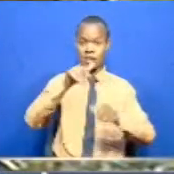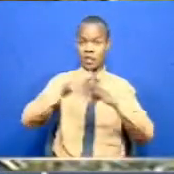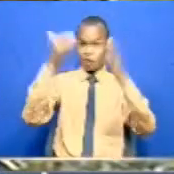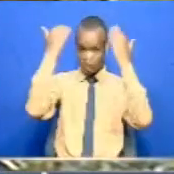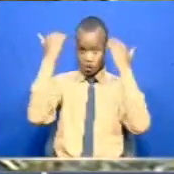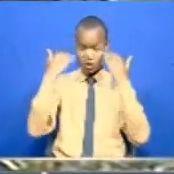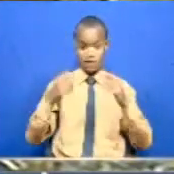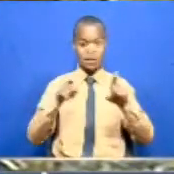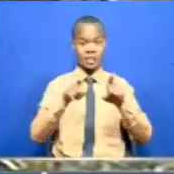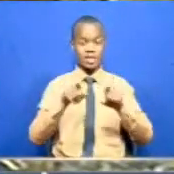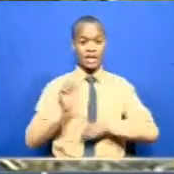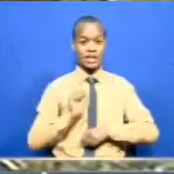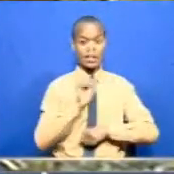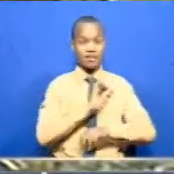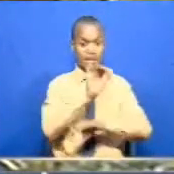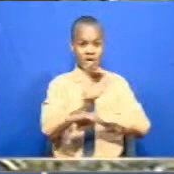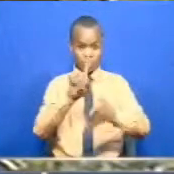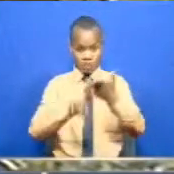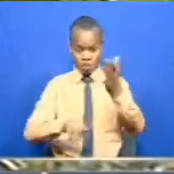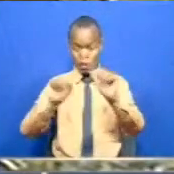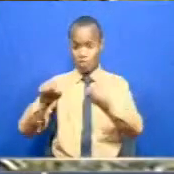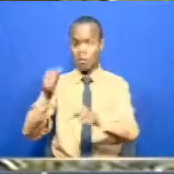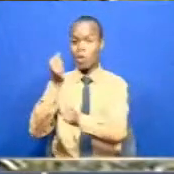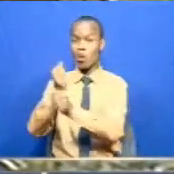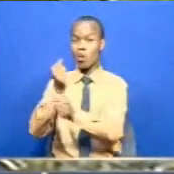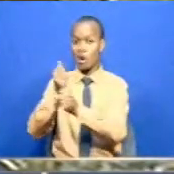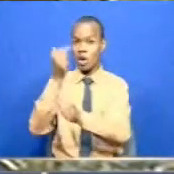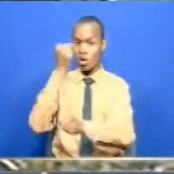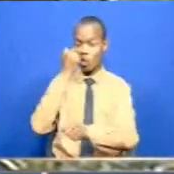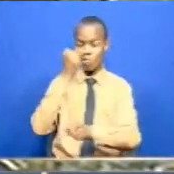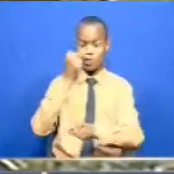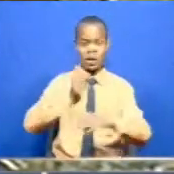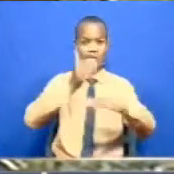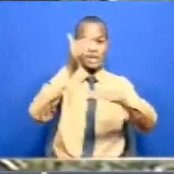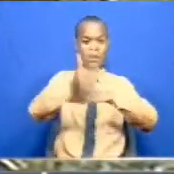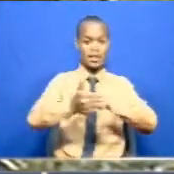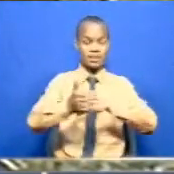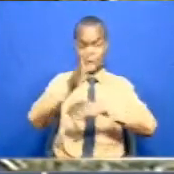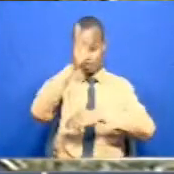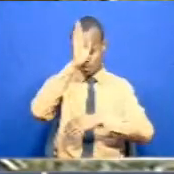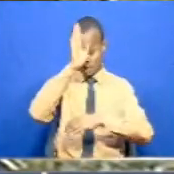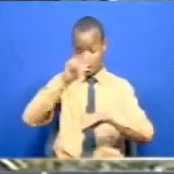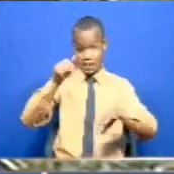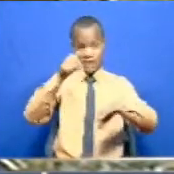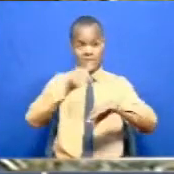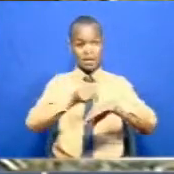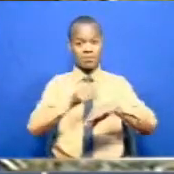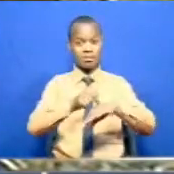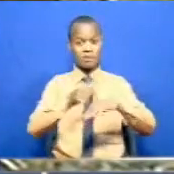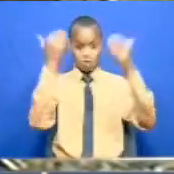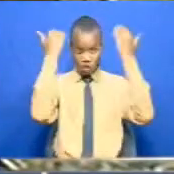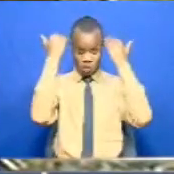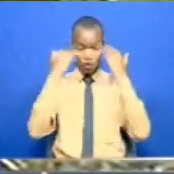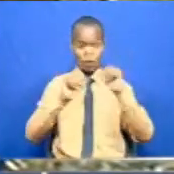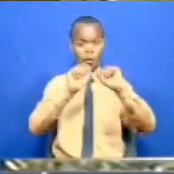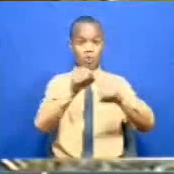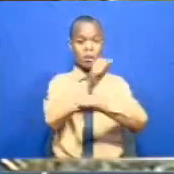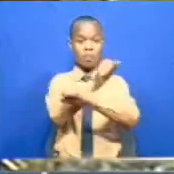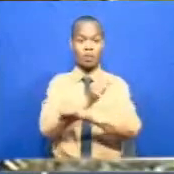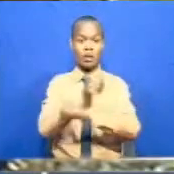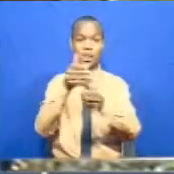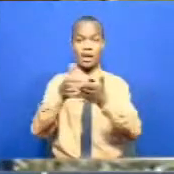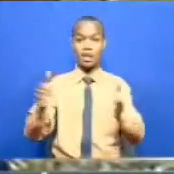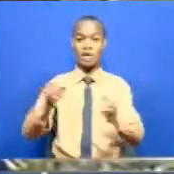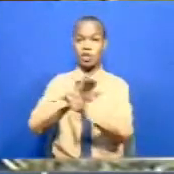been advised to work from home at least until Monday, as the judiciary moves to contain any possible spread of COVID-19 within